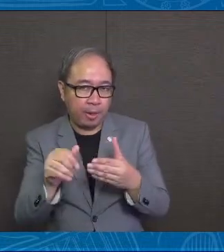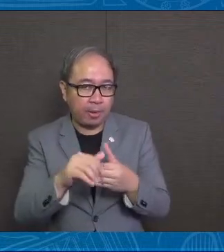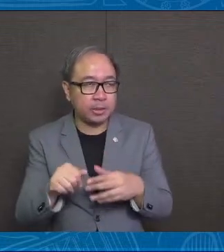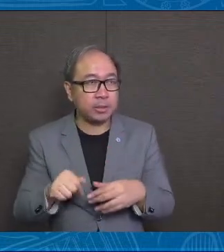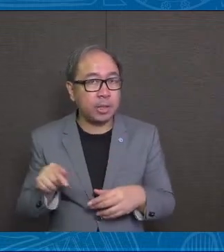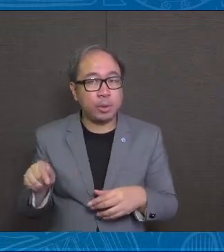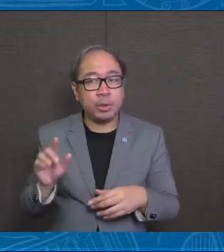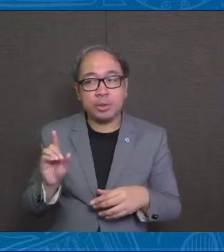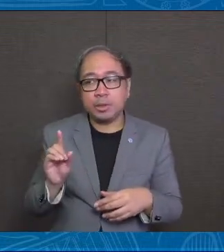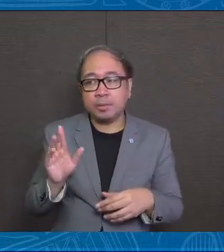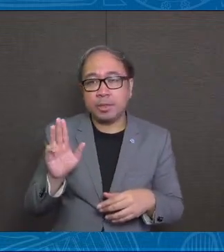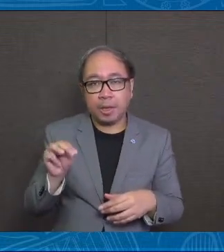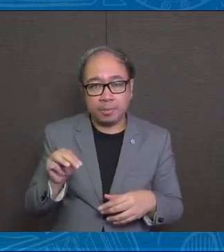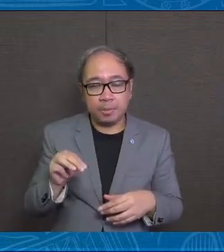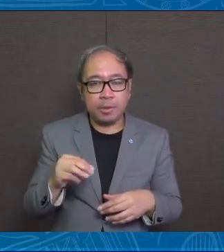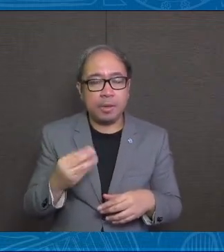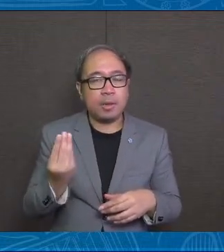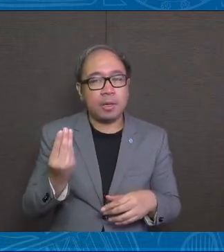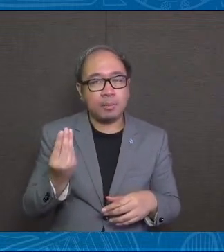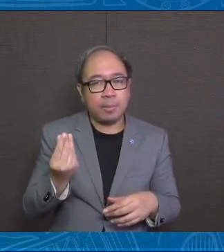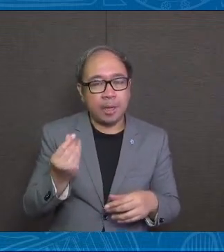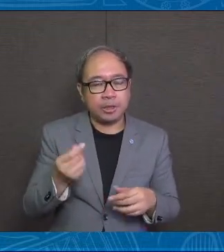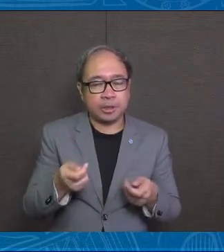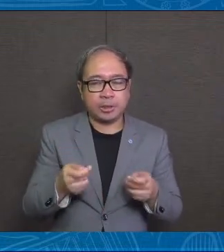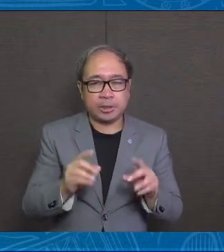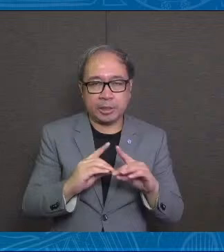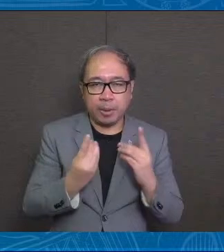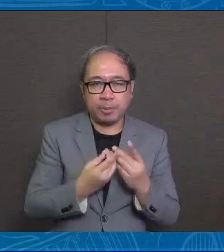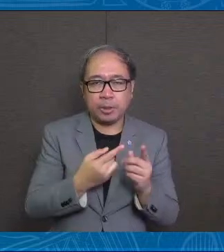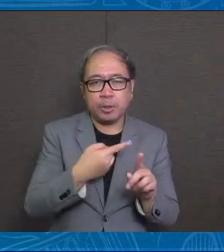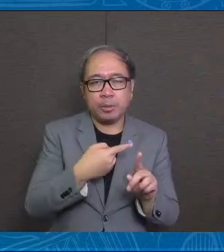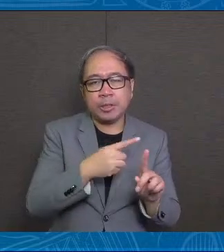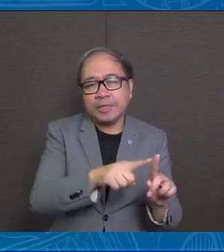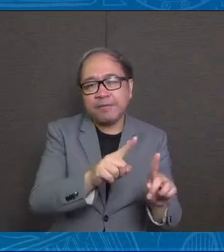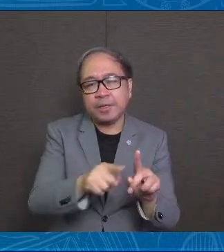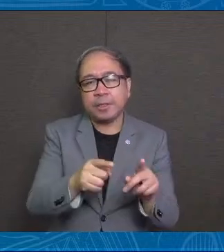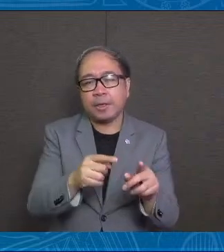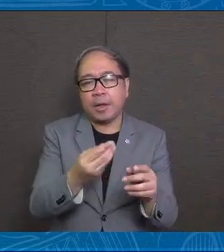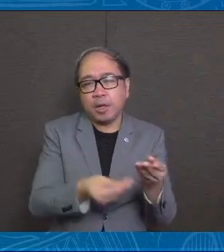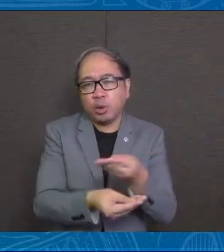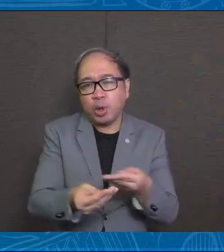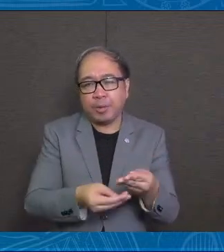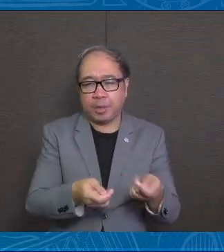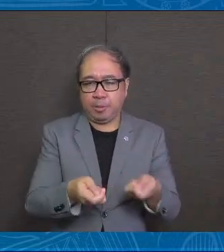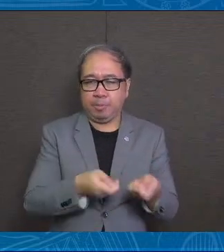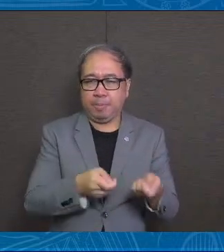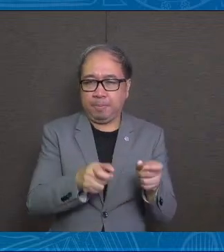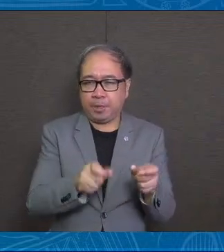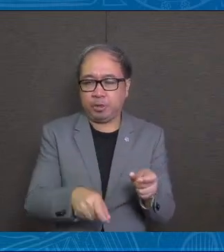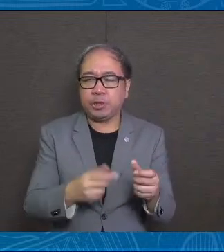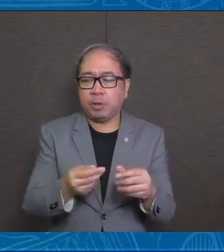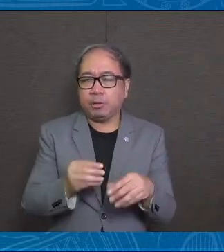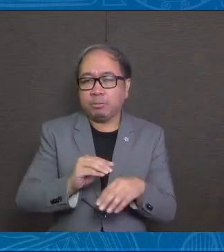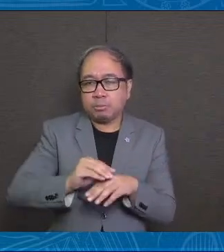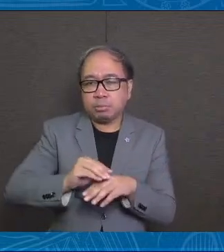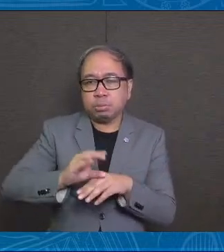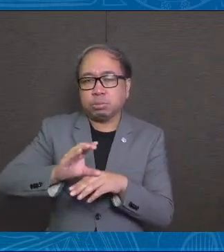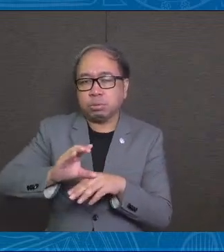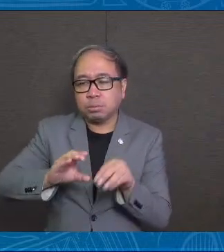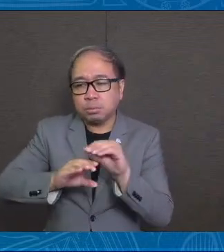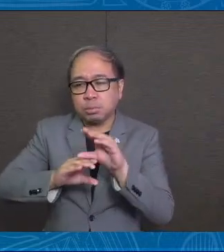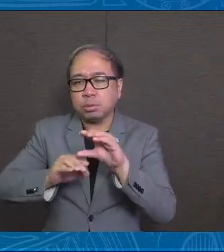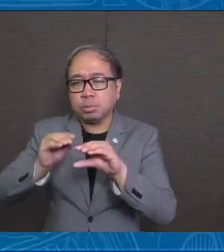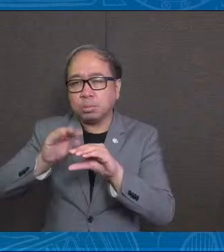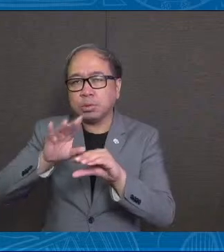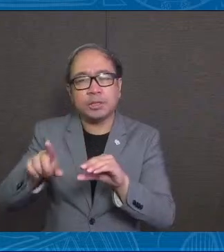budget department, and together with the economic managers, we have been increasing our disaster response allocation. But